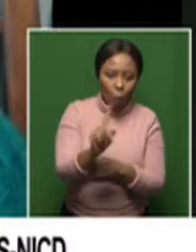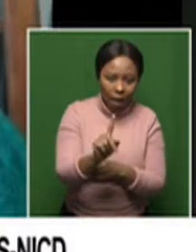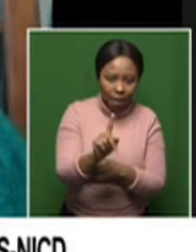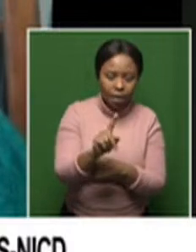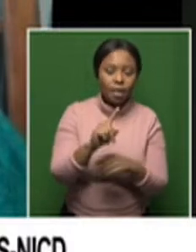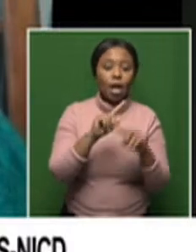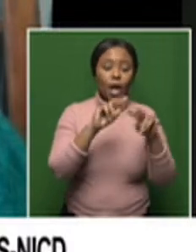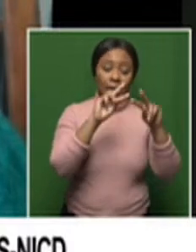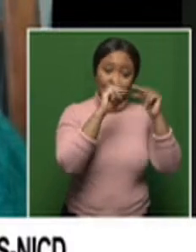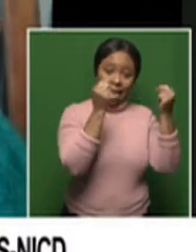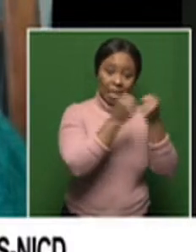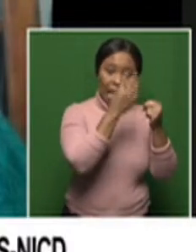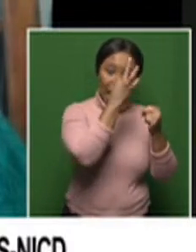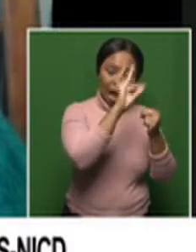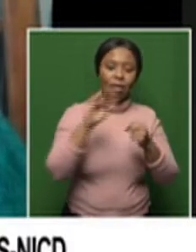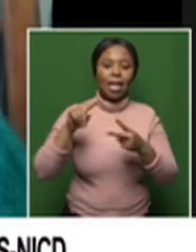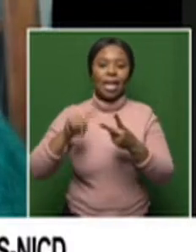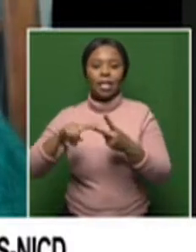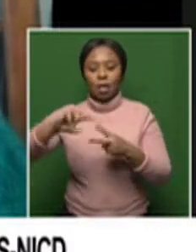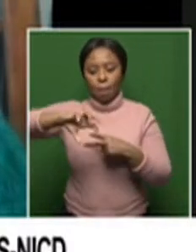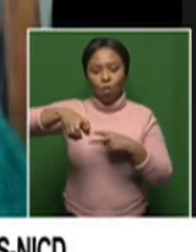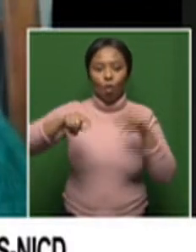and also the provinces.